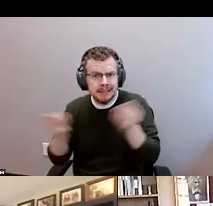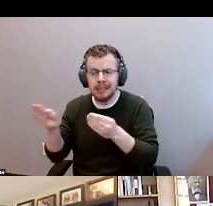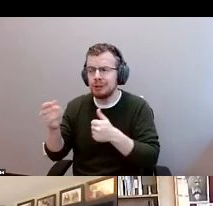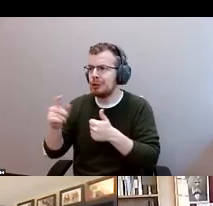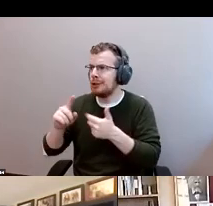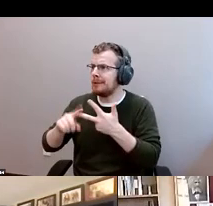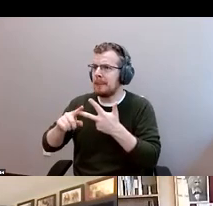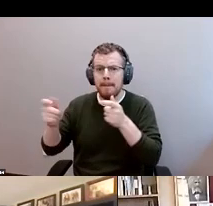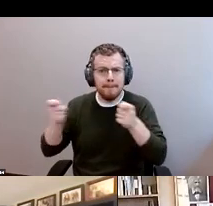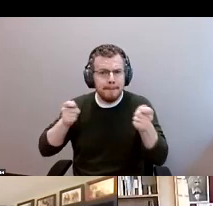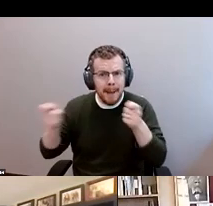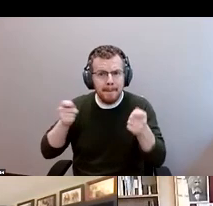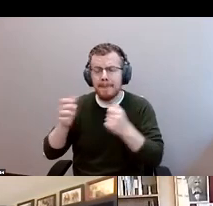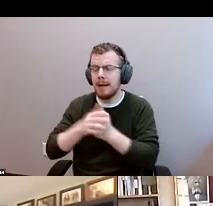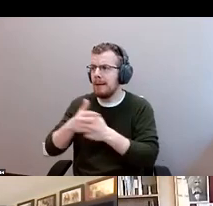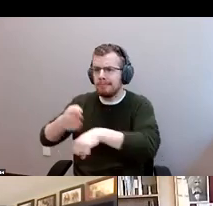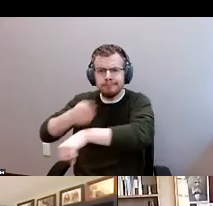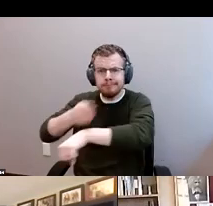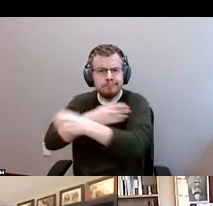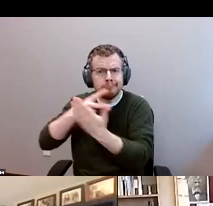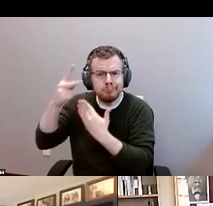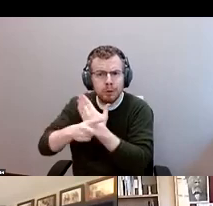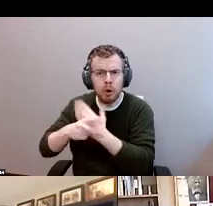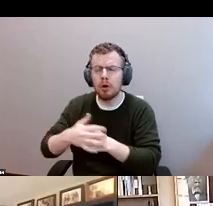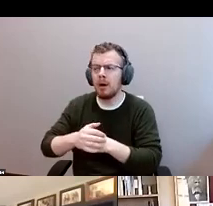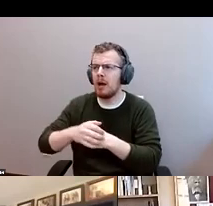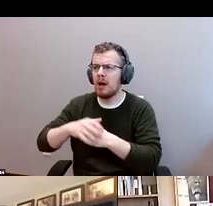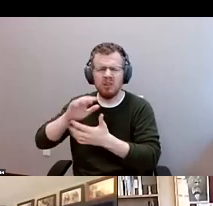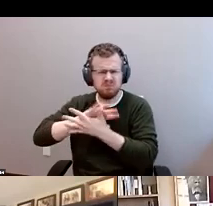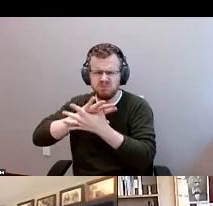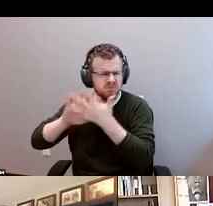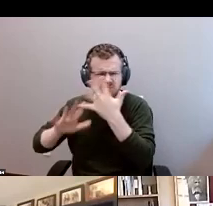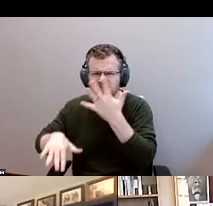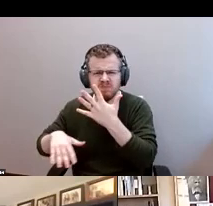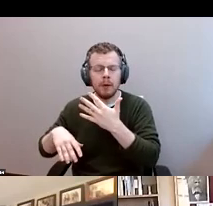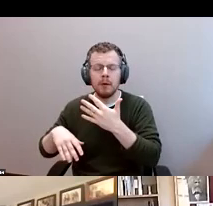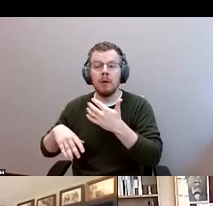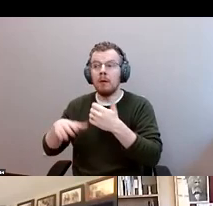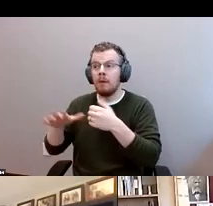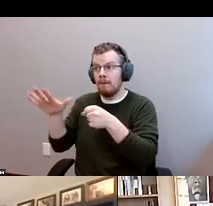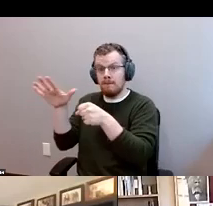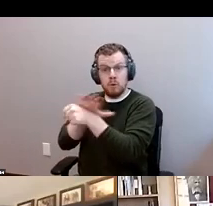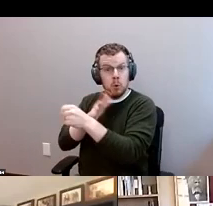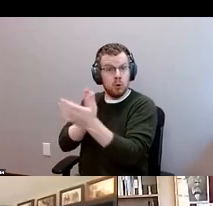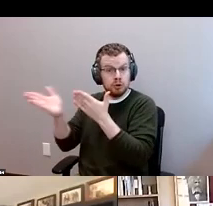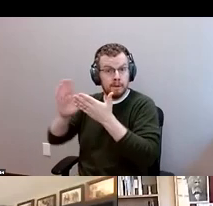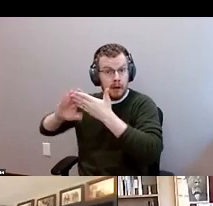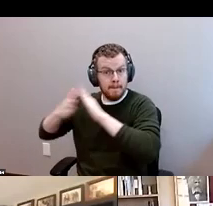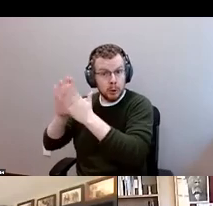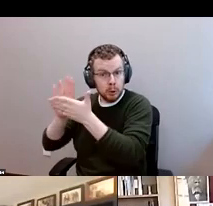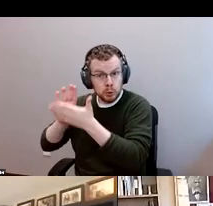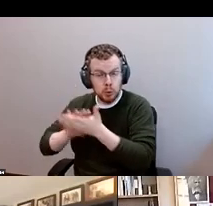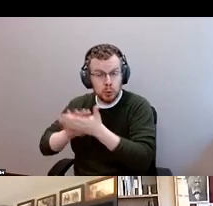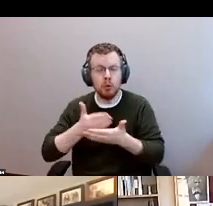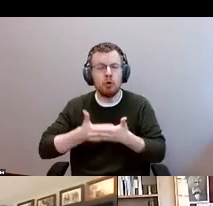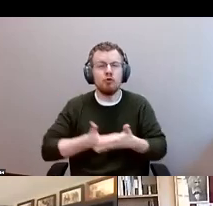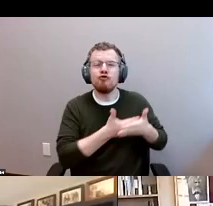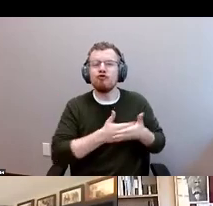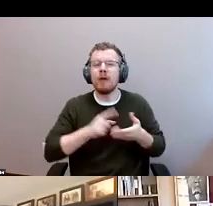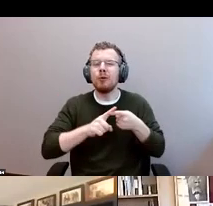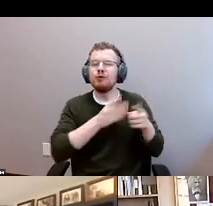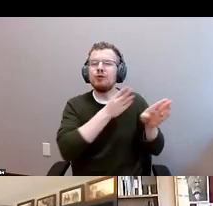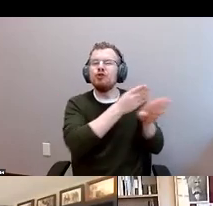and program improvement for initiatives spanning from full-service community schools to cradle and career pathways,